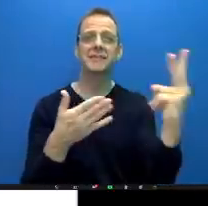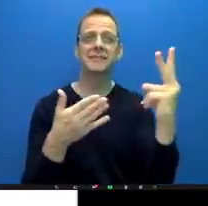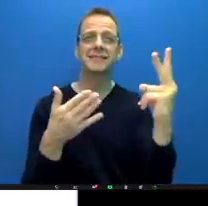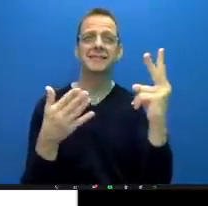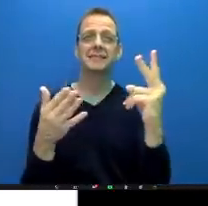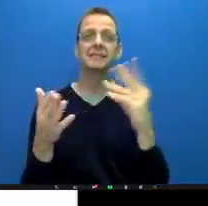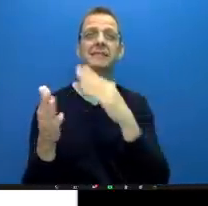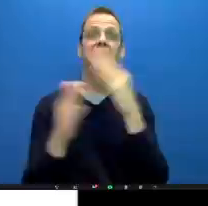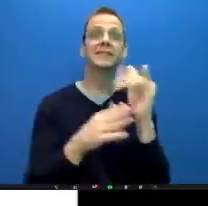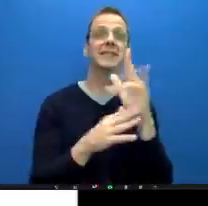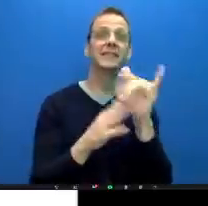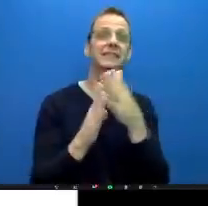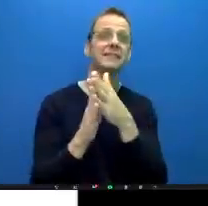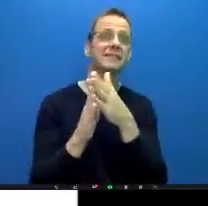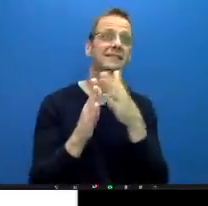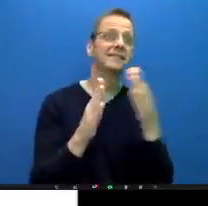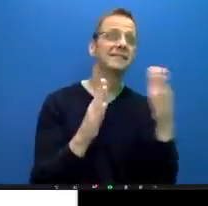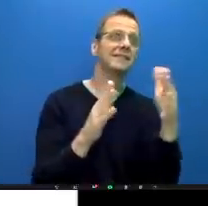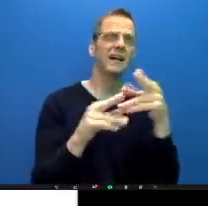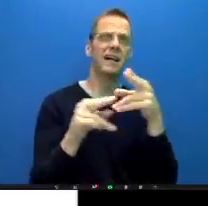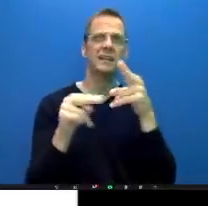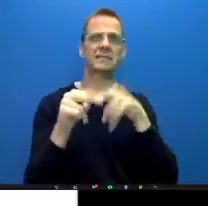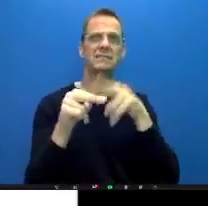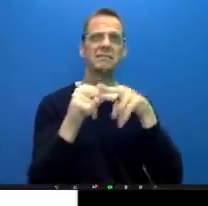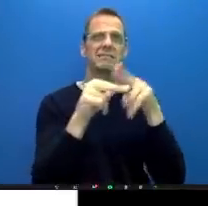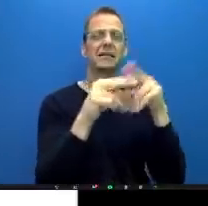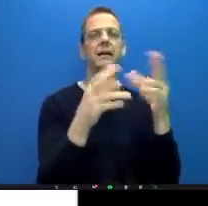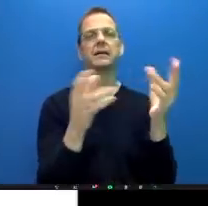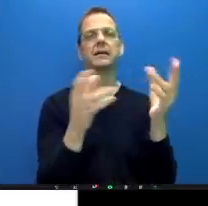done. Next slide, please.